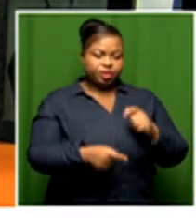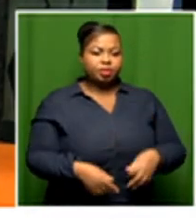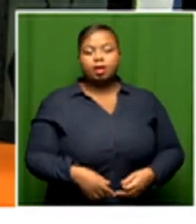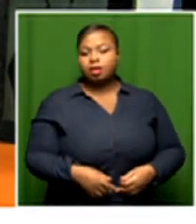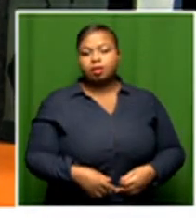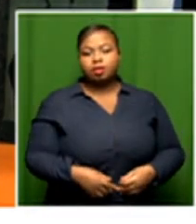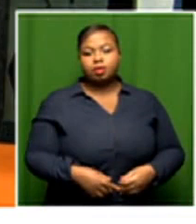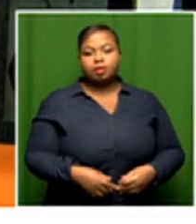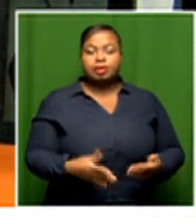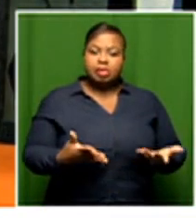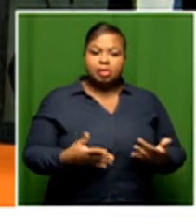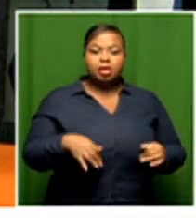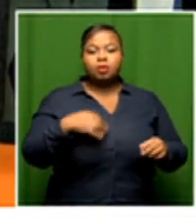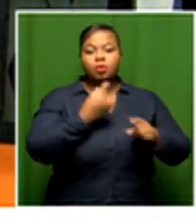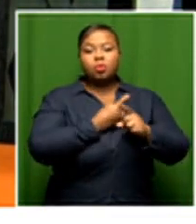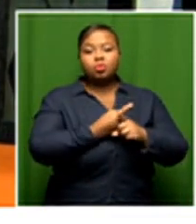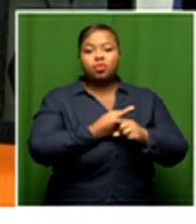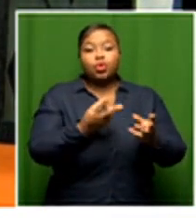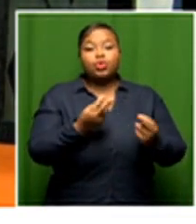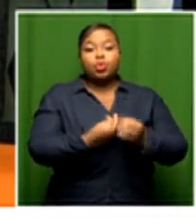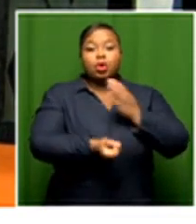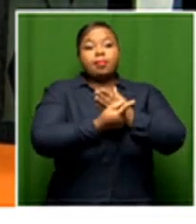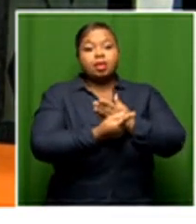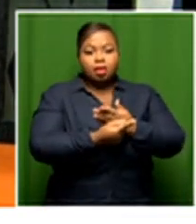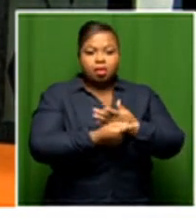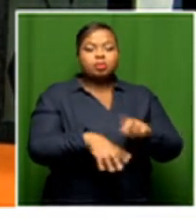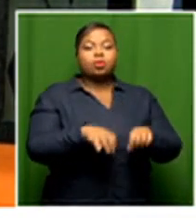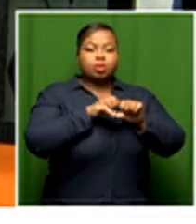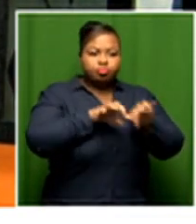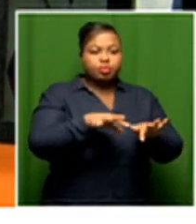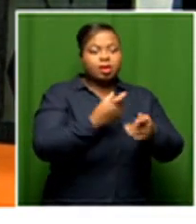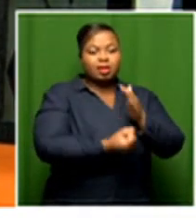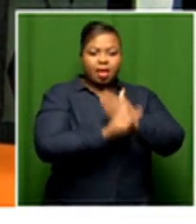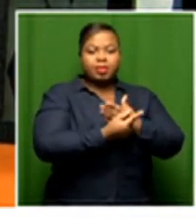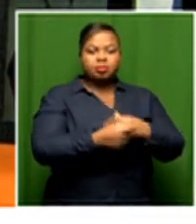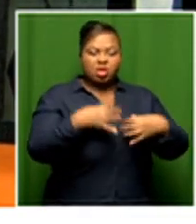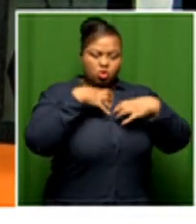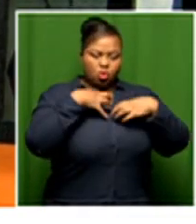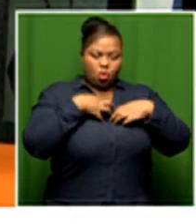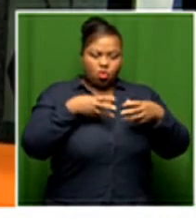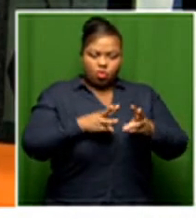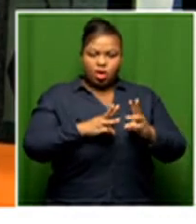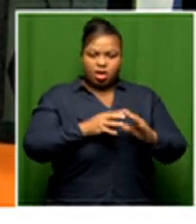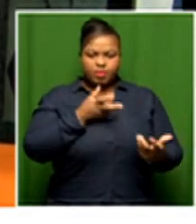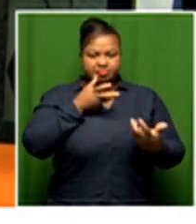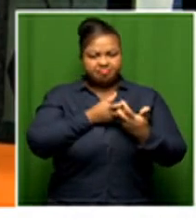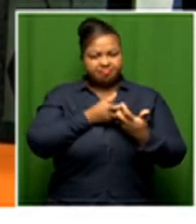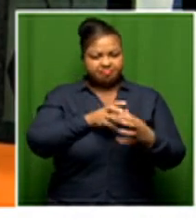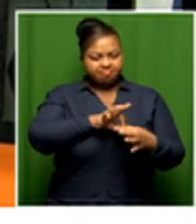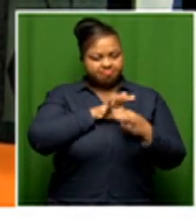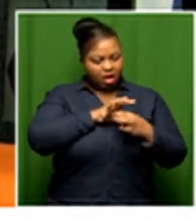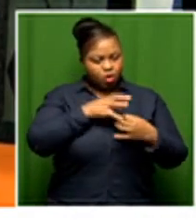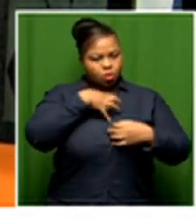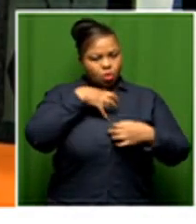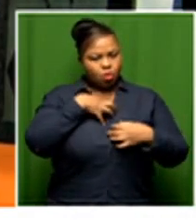all the time. And I always say, your own style is your own style, it's your own fashion.